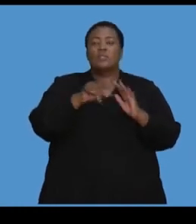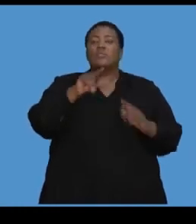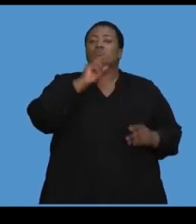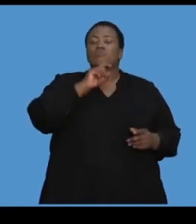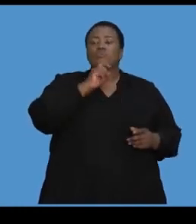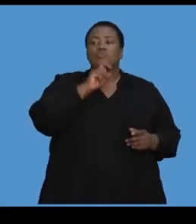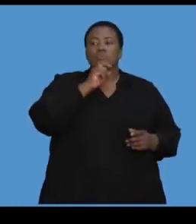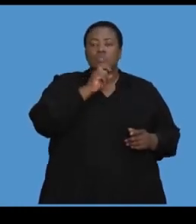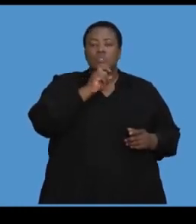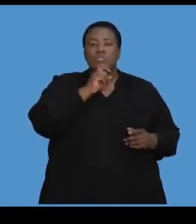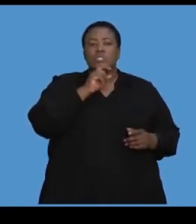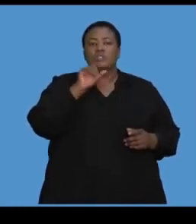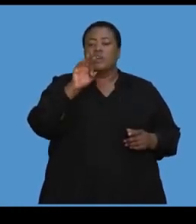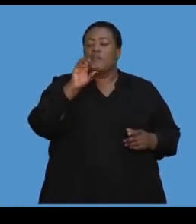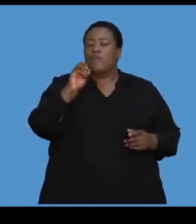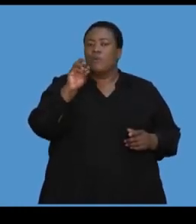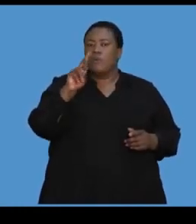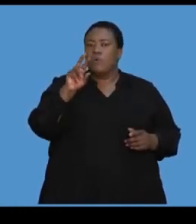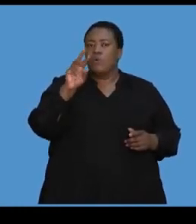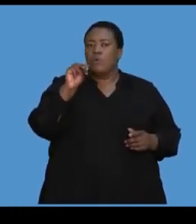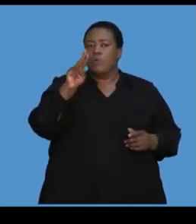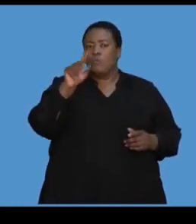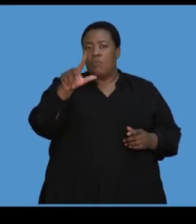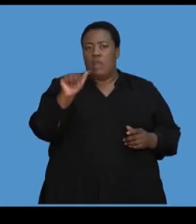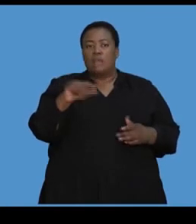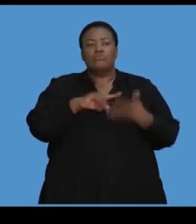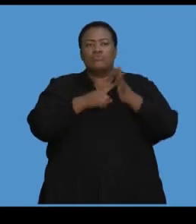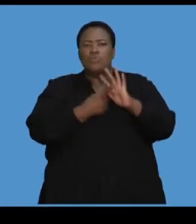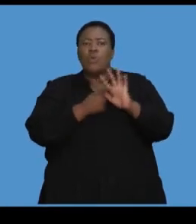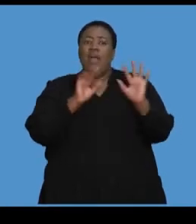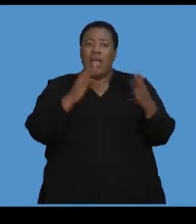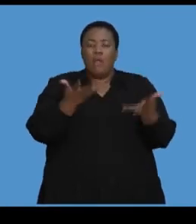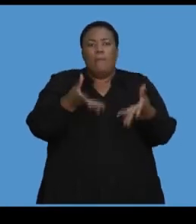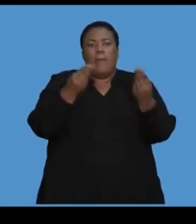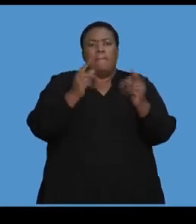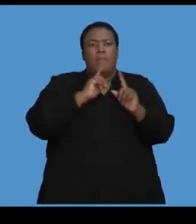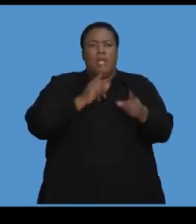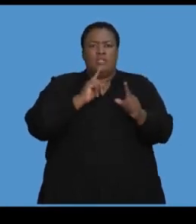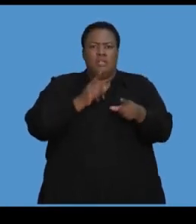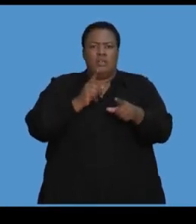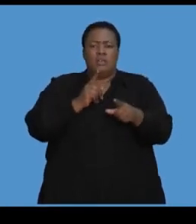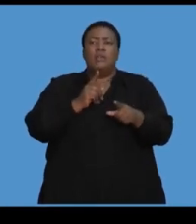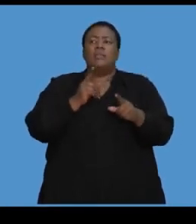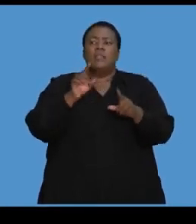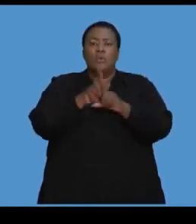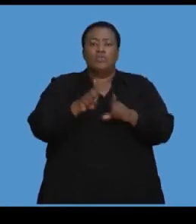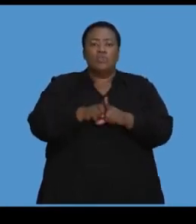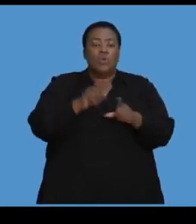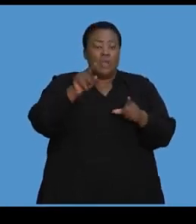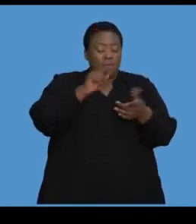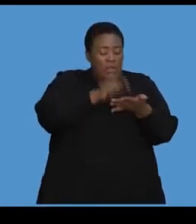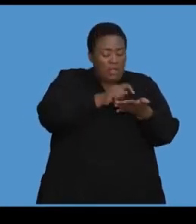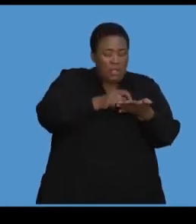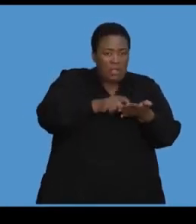that you use the formula, show you're working in the calculation. And again, if you are inputting your figures into the